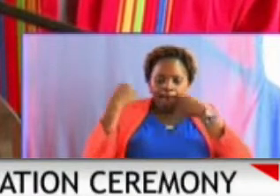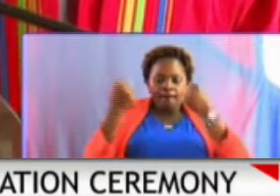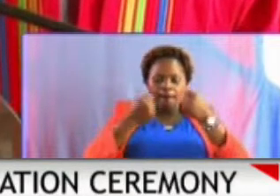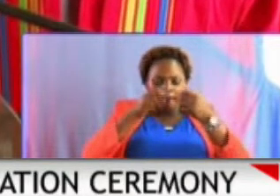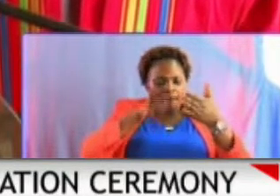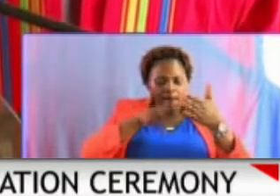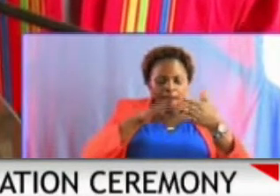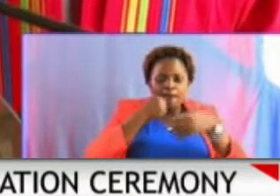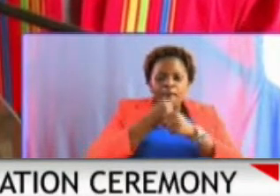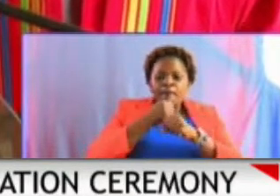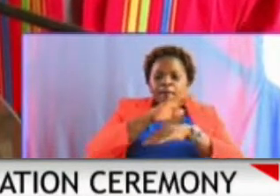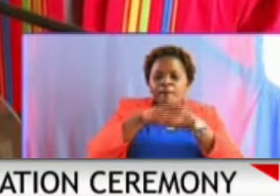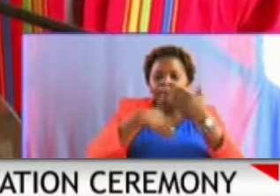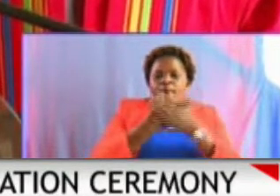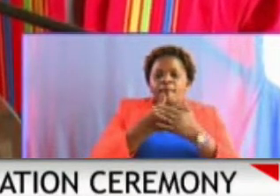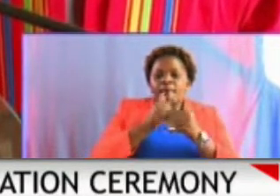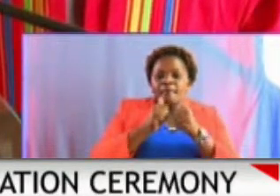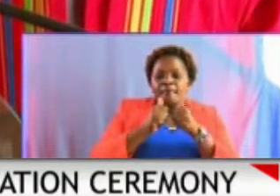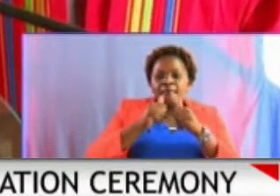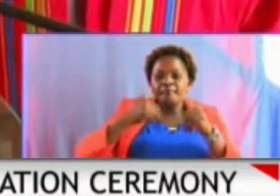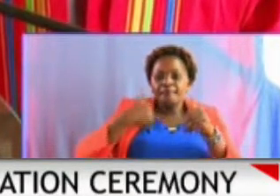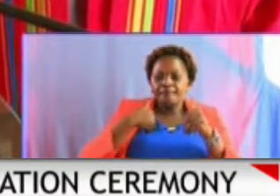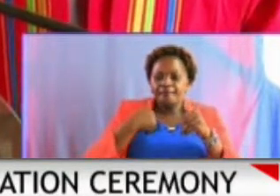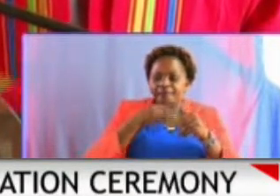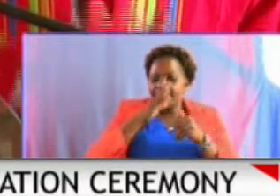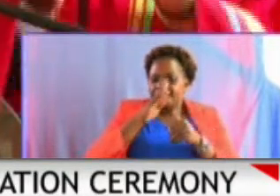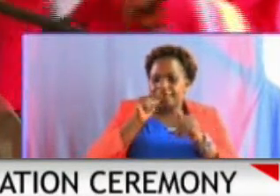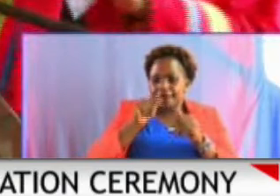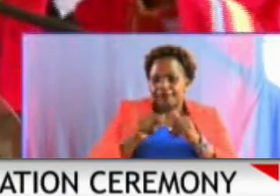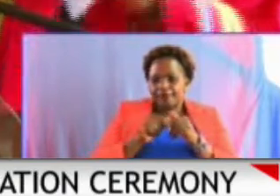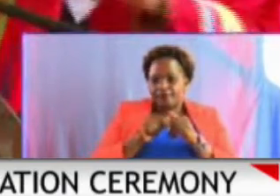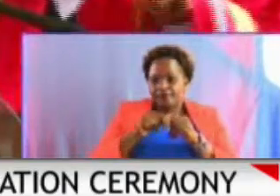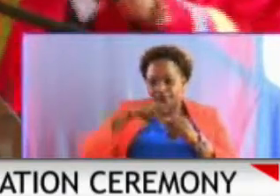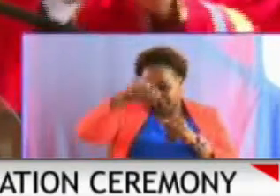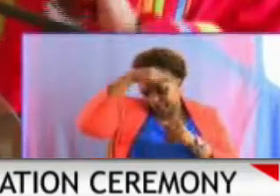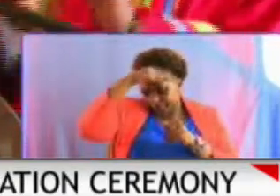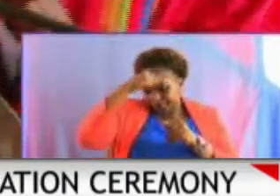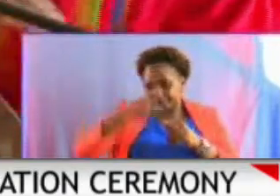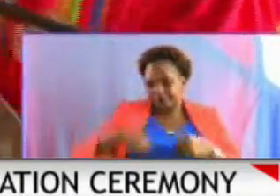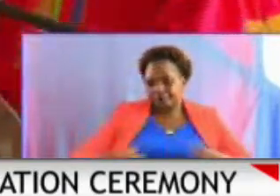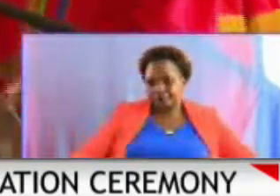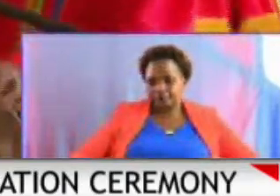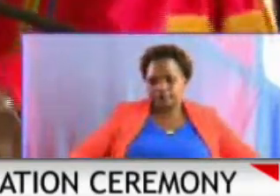read and do all that appertains to these degrees.